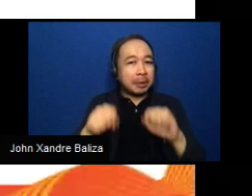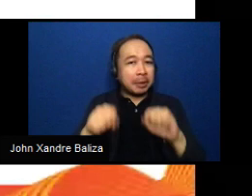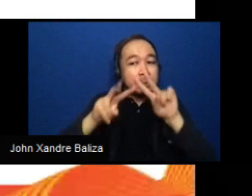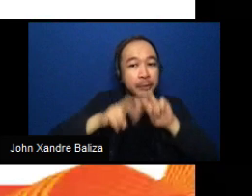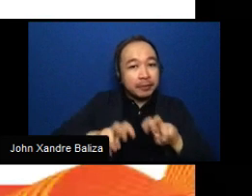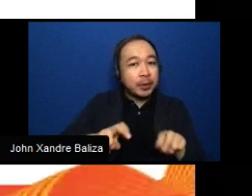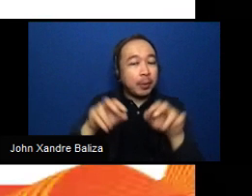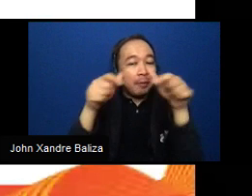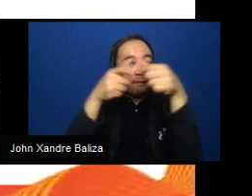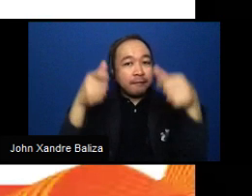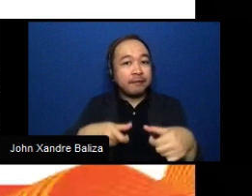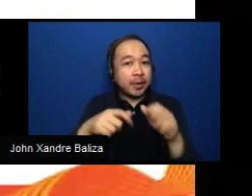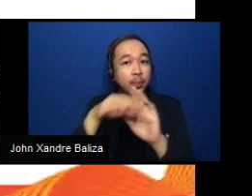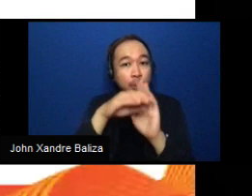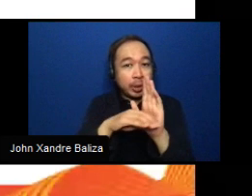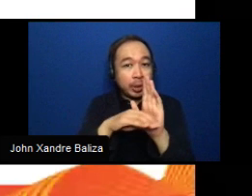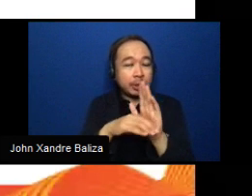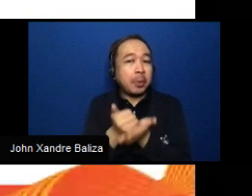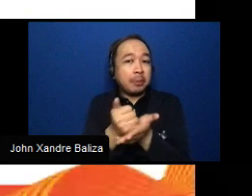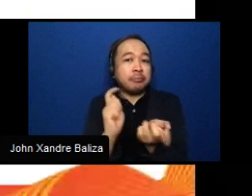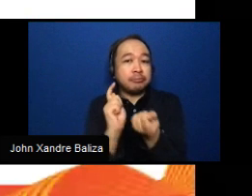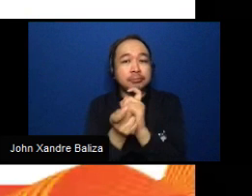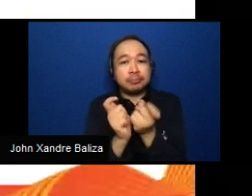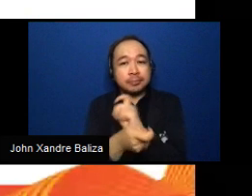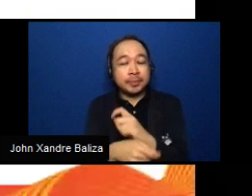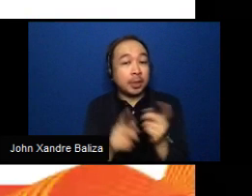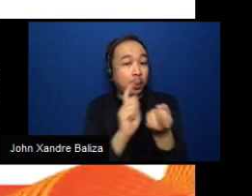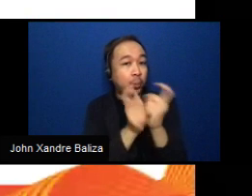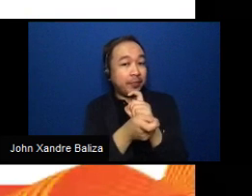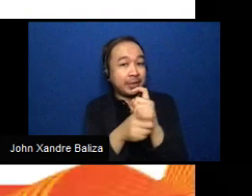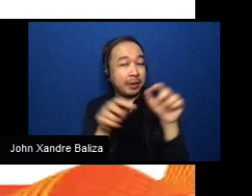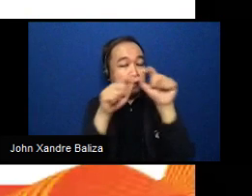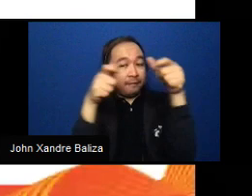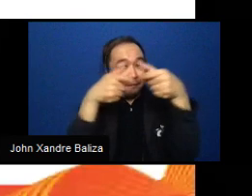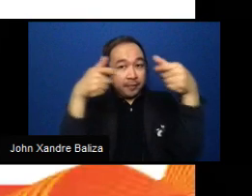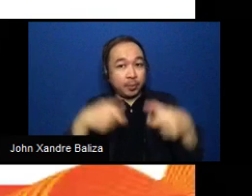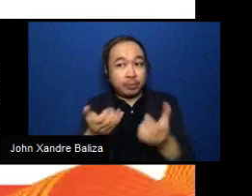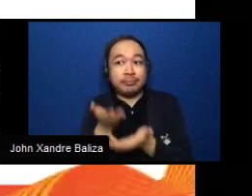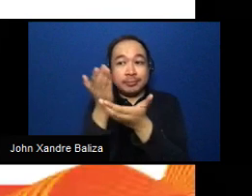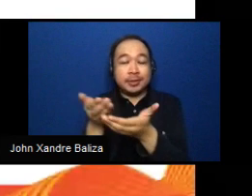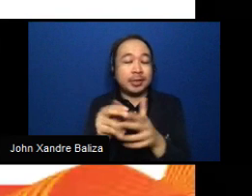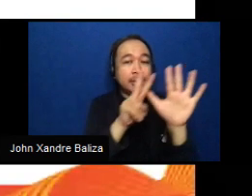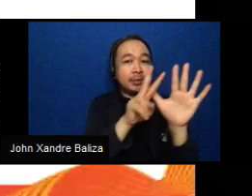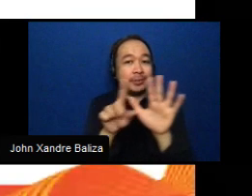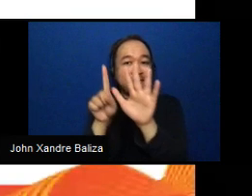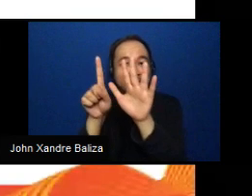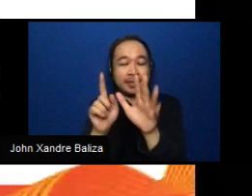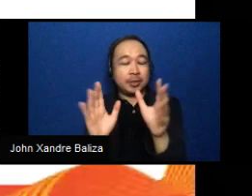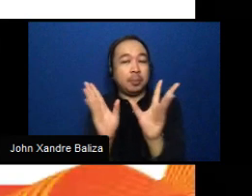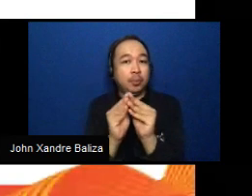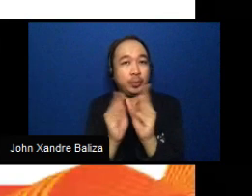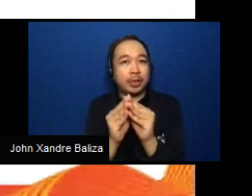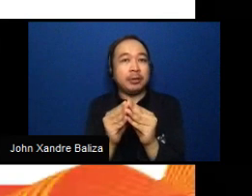helped to revise it further. The revised framework was then submitted to the 76th session of the Commission for its consideration. The